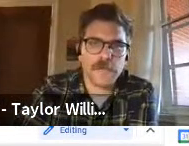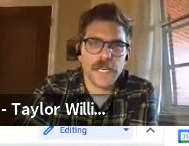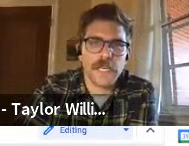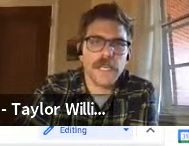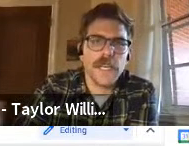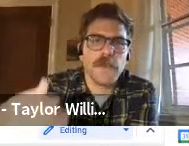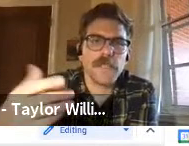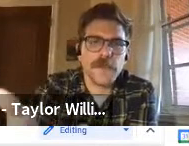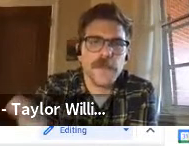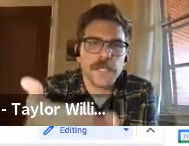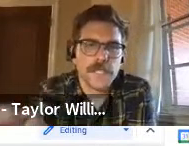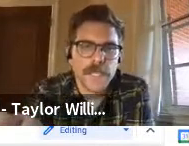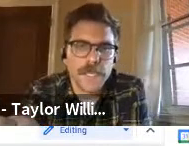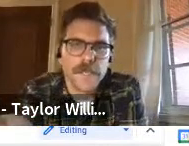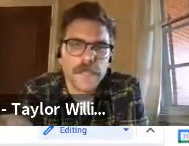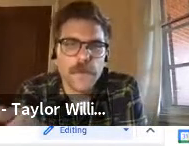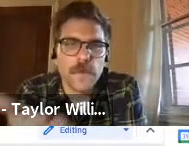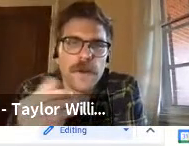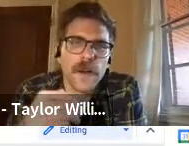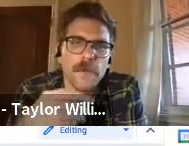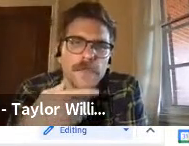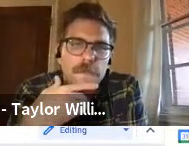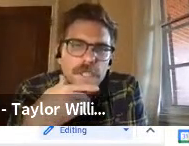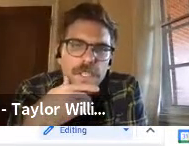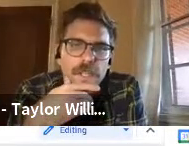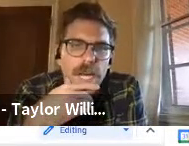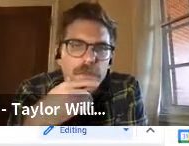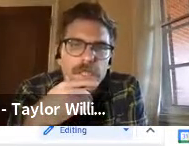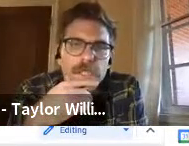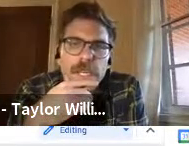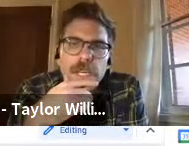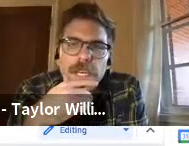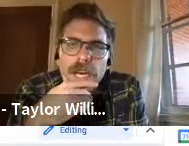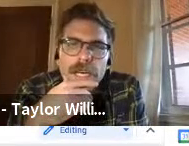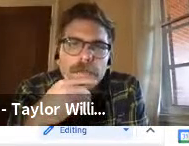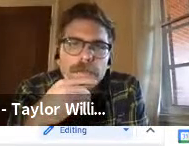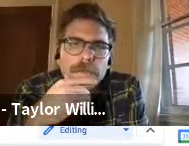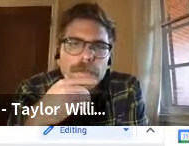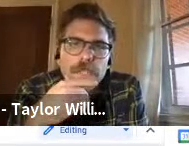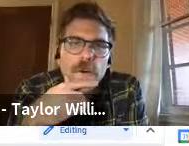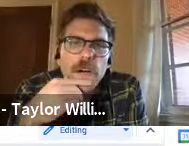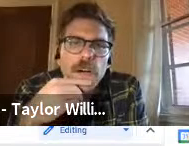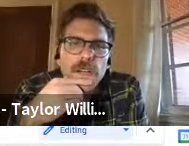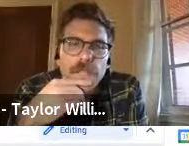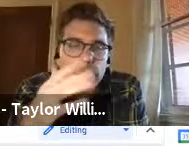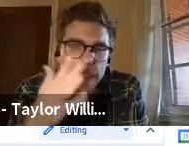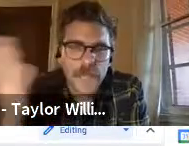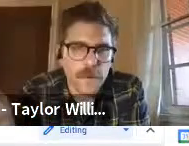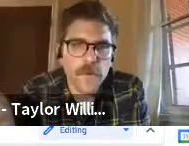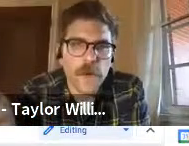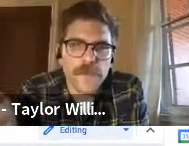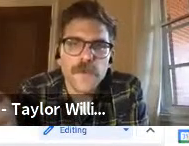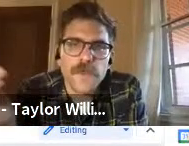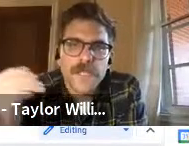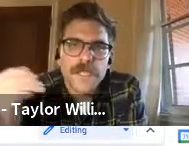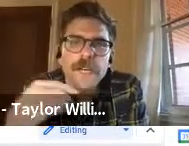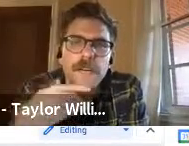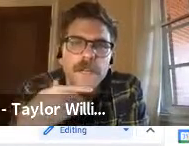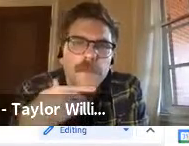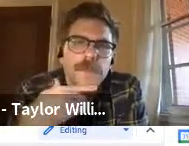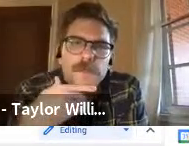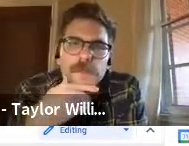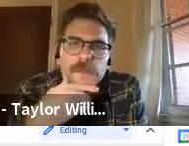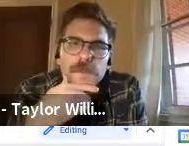know what you're doing in this next meeting, but two, you can see here what was accomplished in the last one. So this is like one tool that is